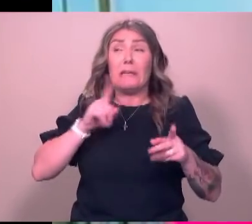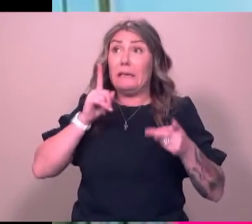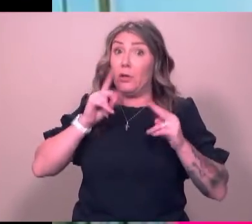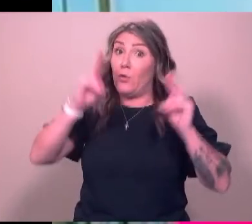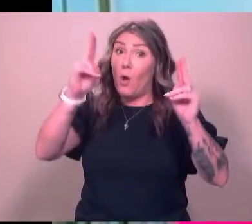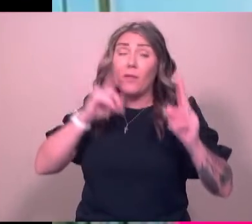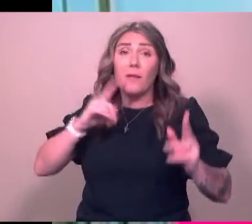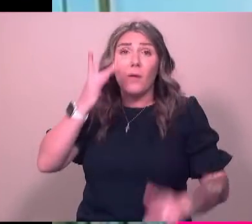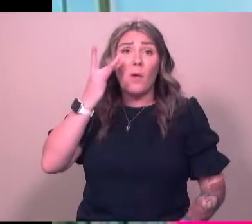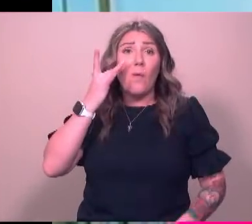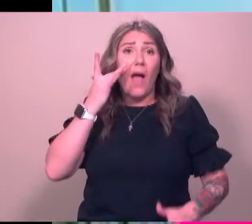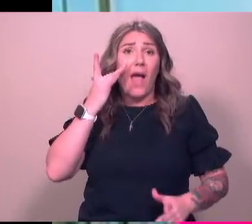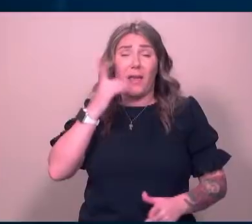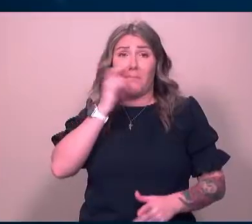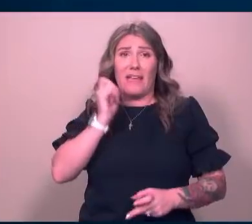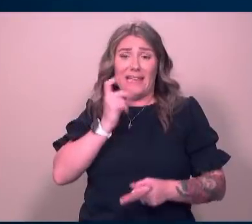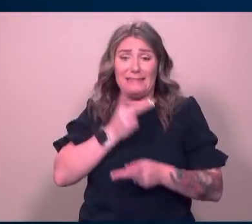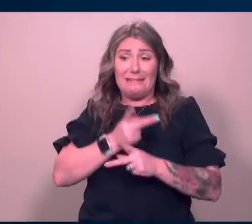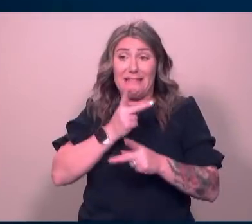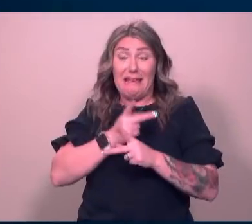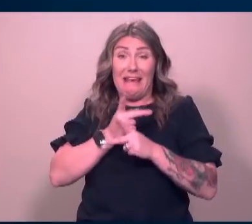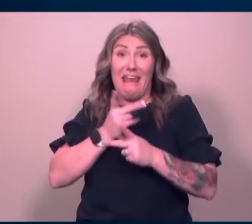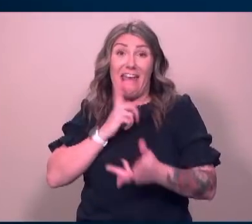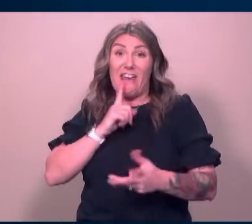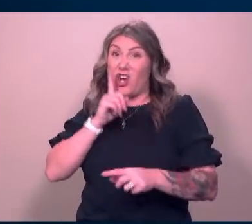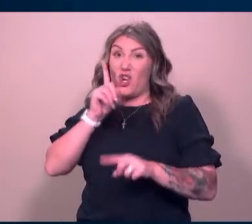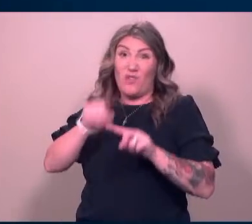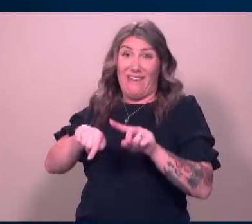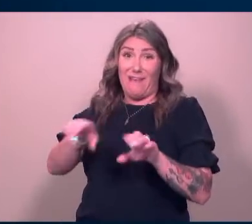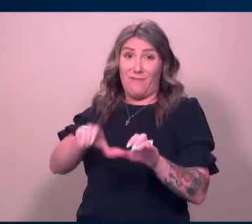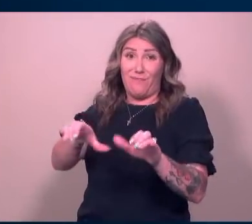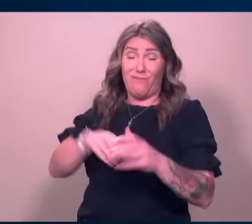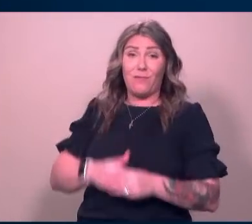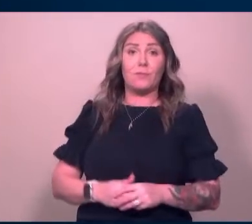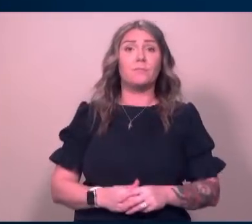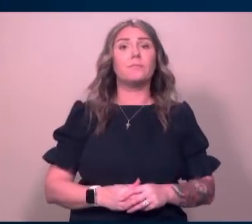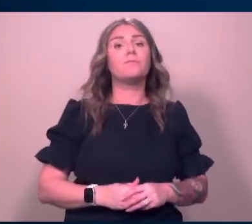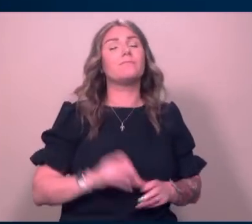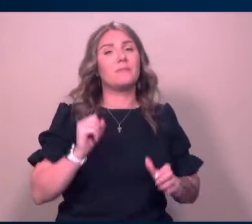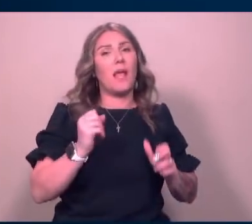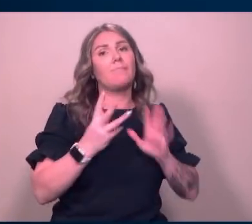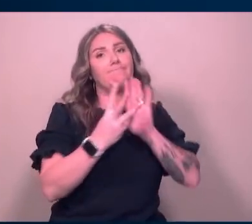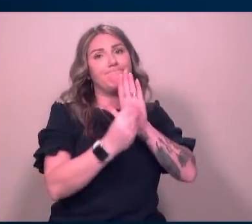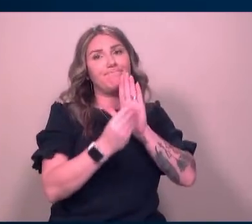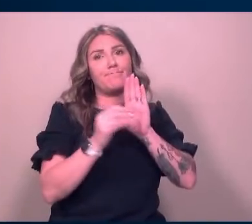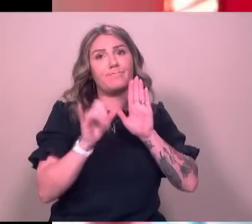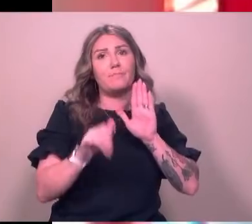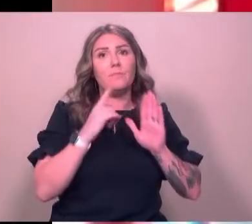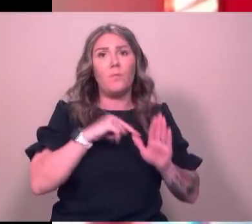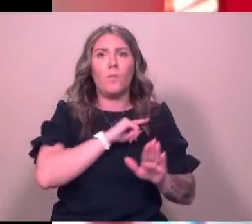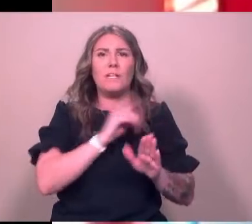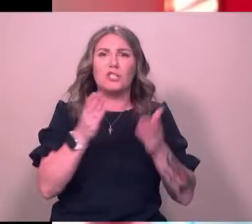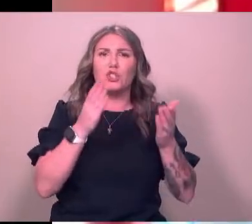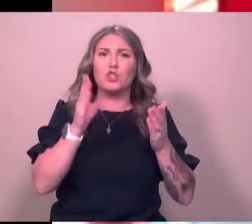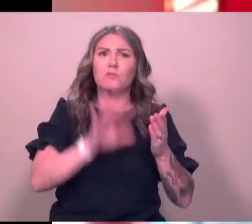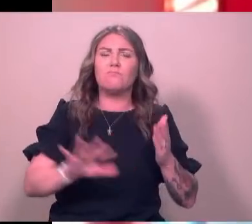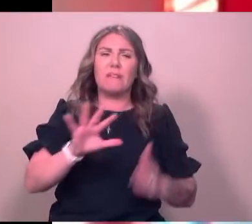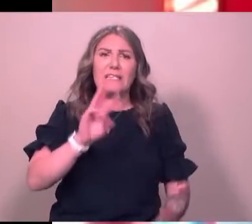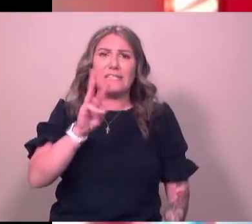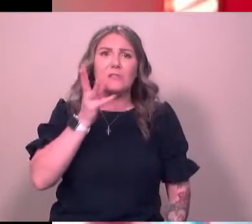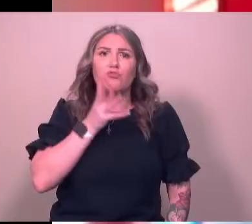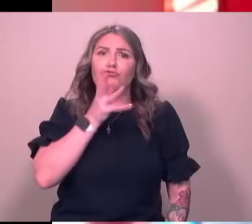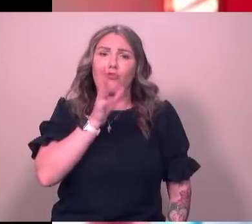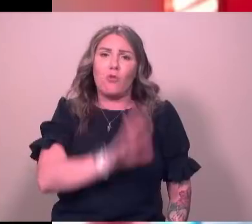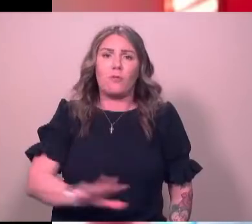care is being rationed. Dr. Harris. Yeah, I was just going to echo that as well. I mean, we serve 26 rural